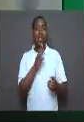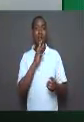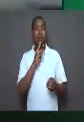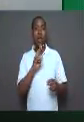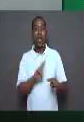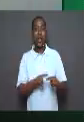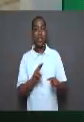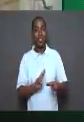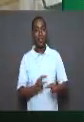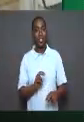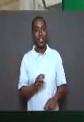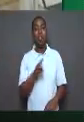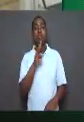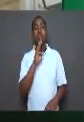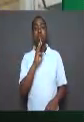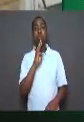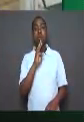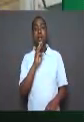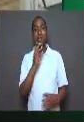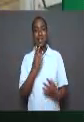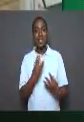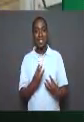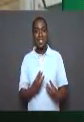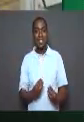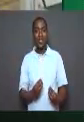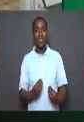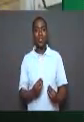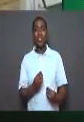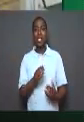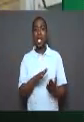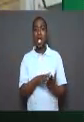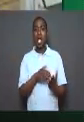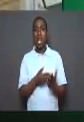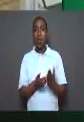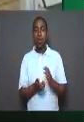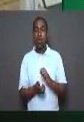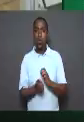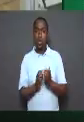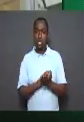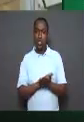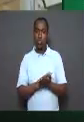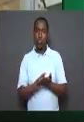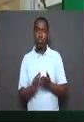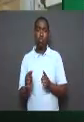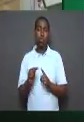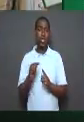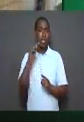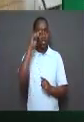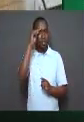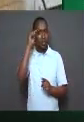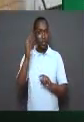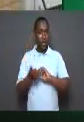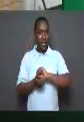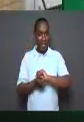As you can see, the water gradually changes color from clear to